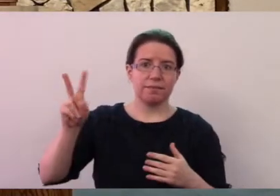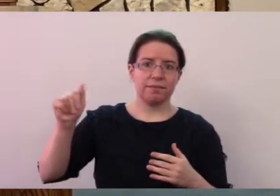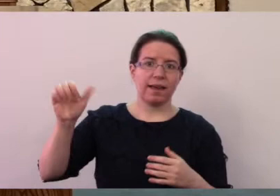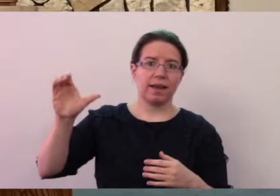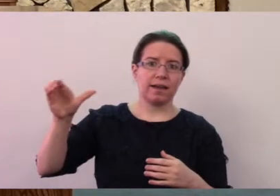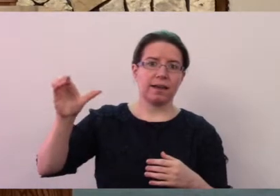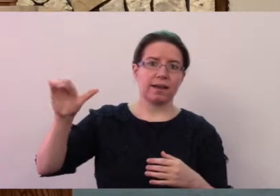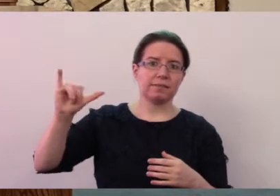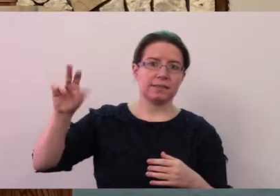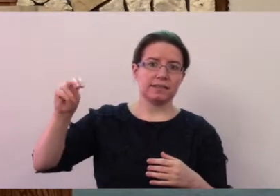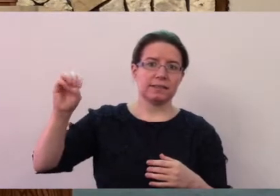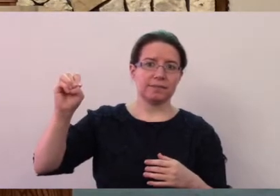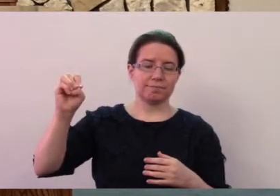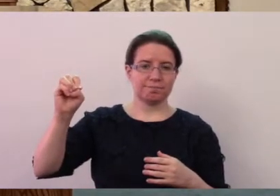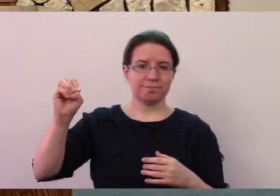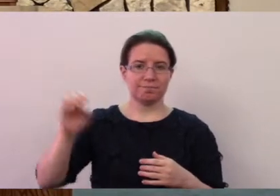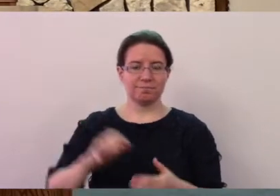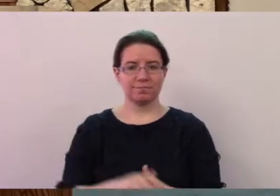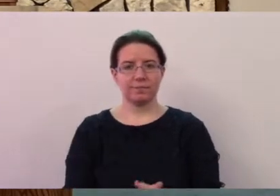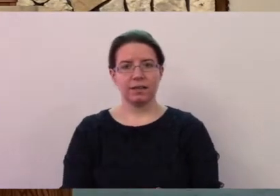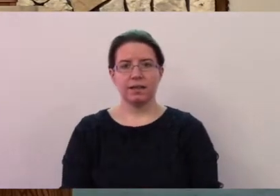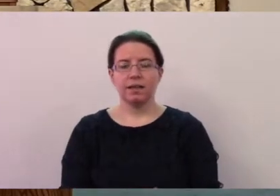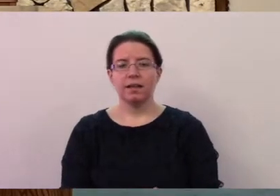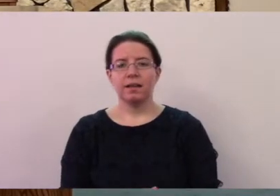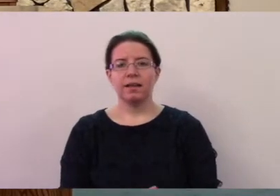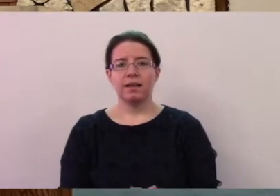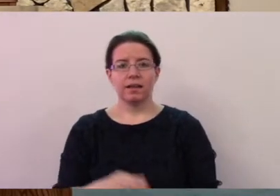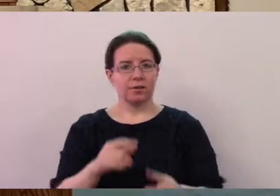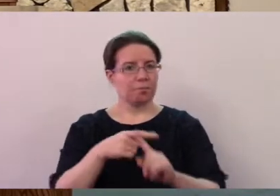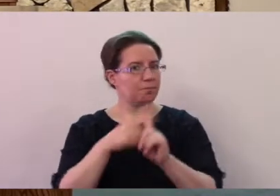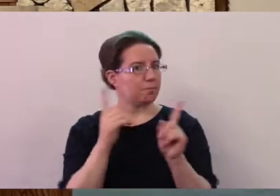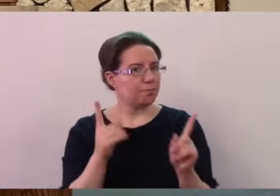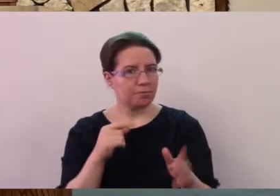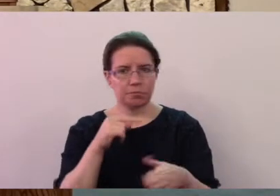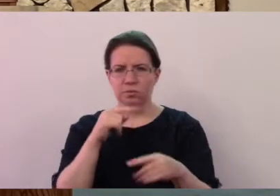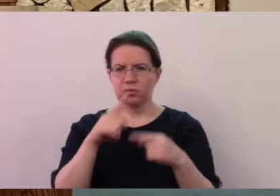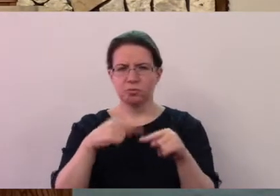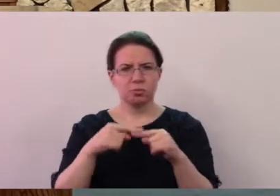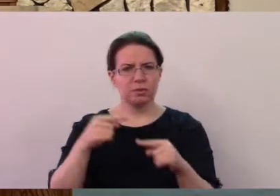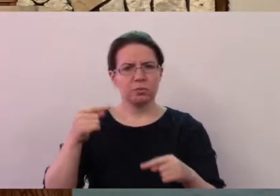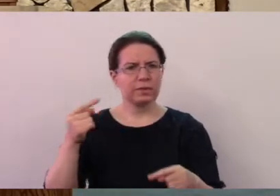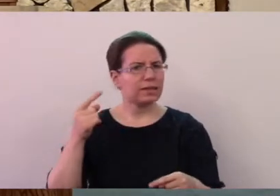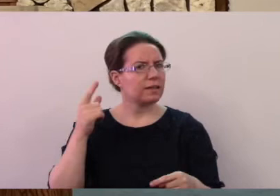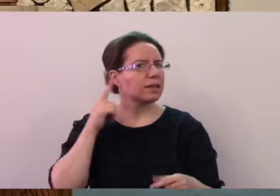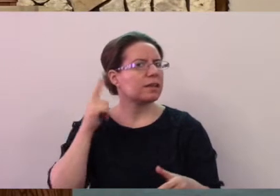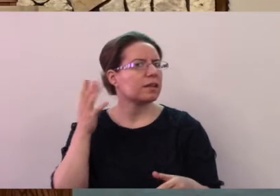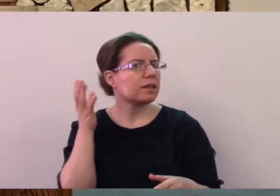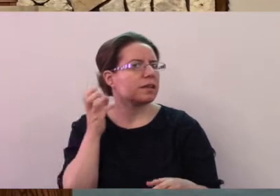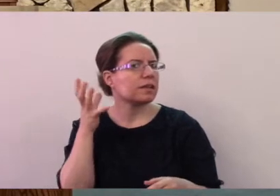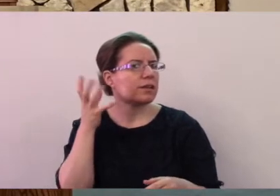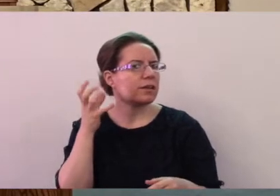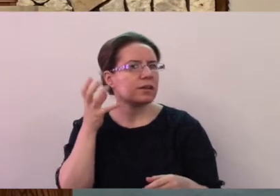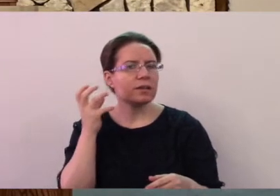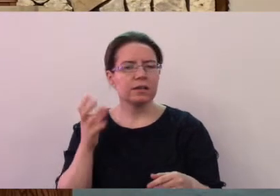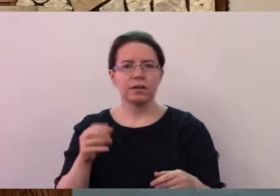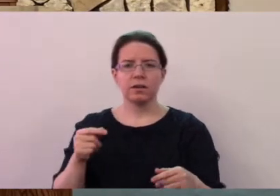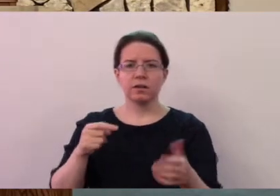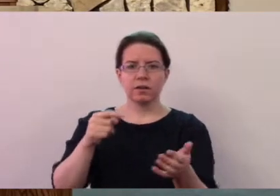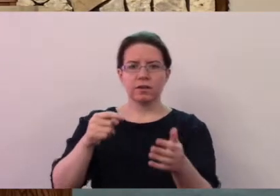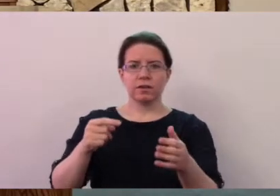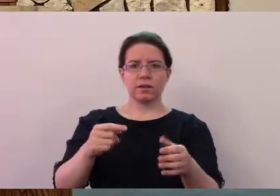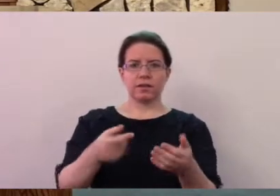know, like the squirrel rapidly biting and chewing our fingernails and freaking out? No. He said, look